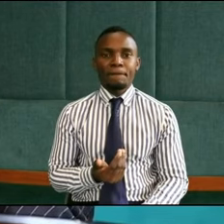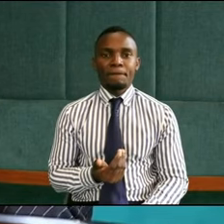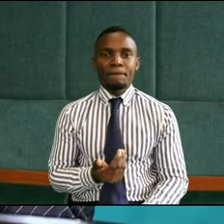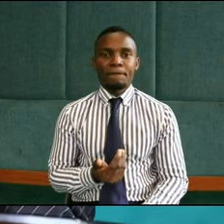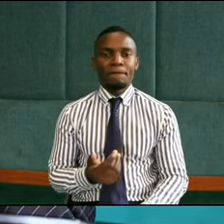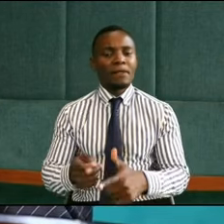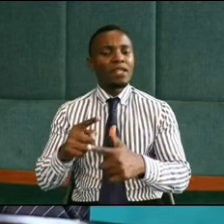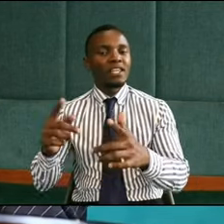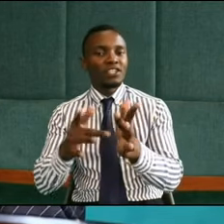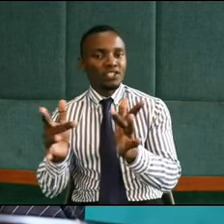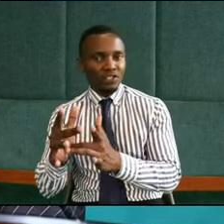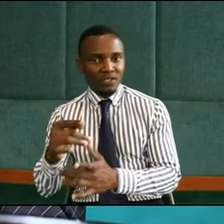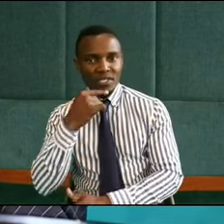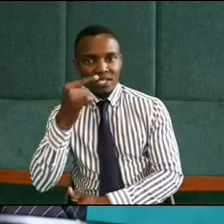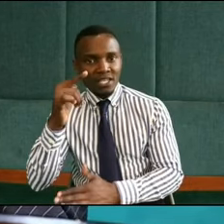And Jesus said,